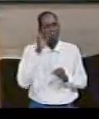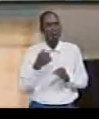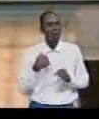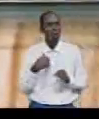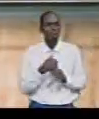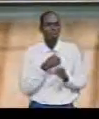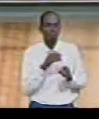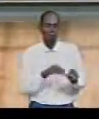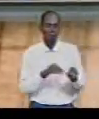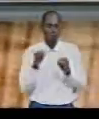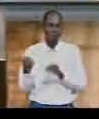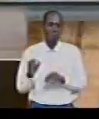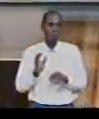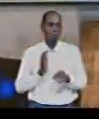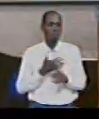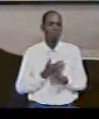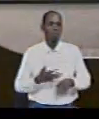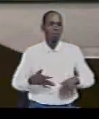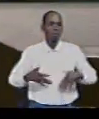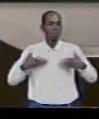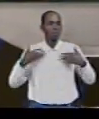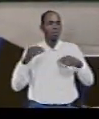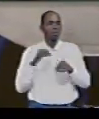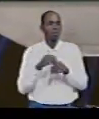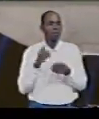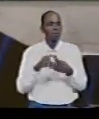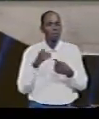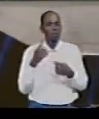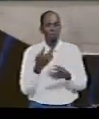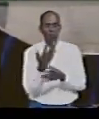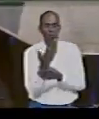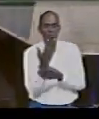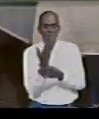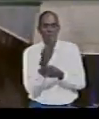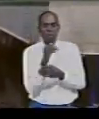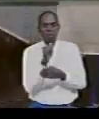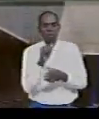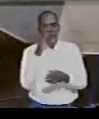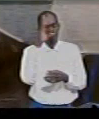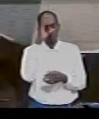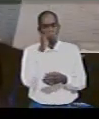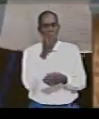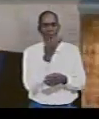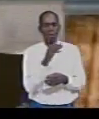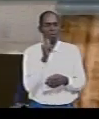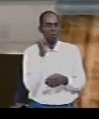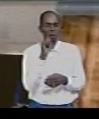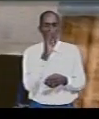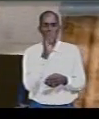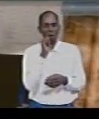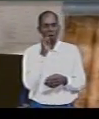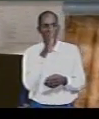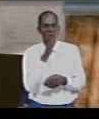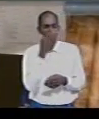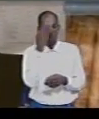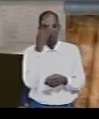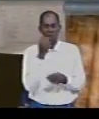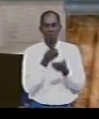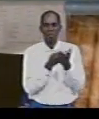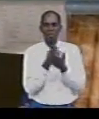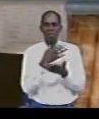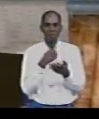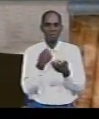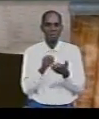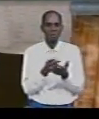lives into the hands of a man, of a woman, and we know the truth of salvation, and